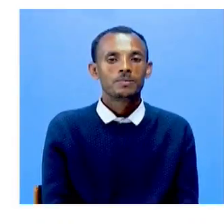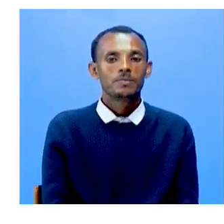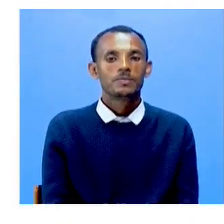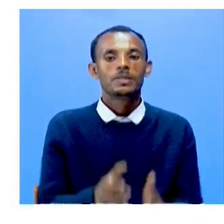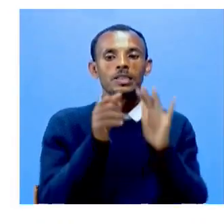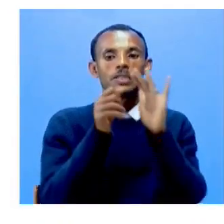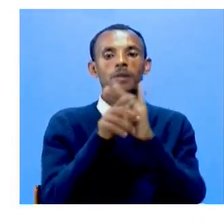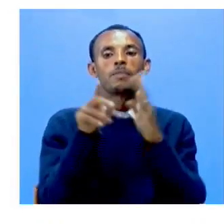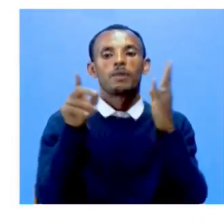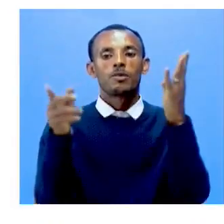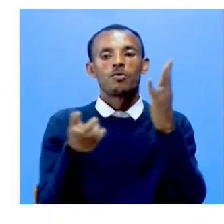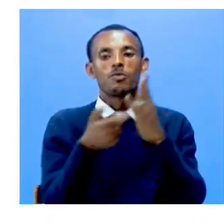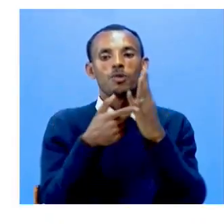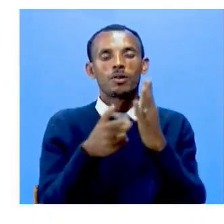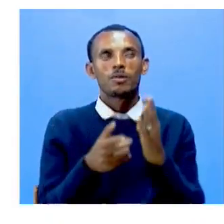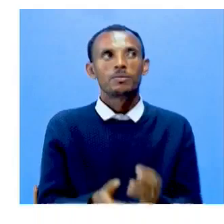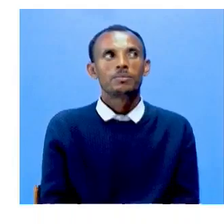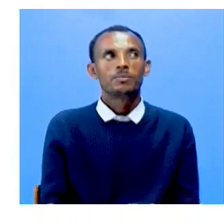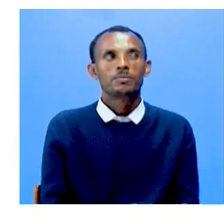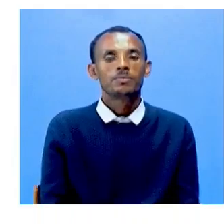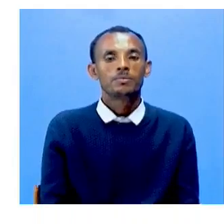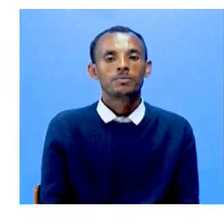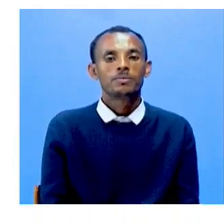Example 4.